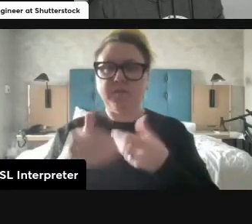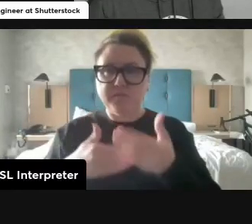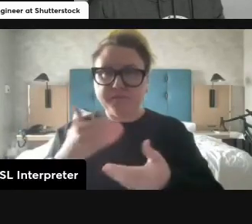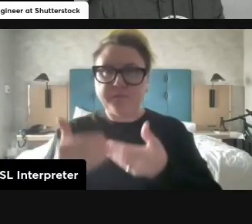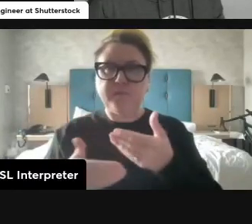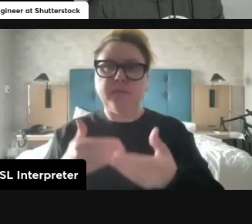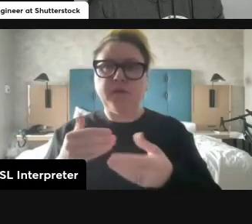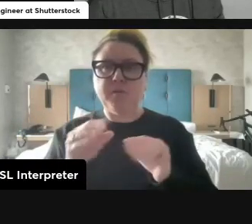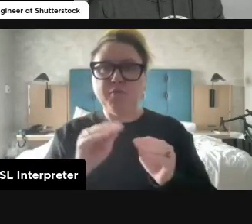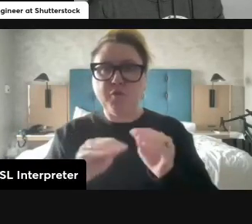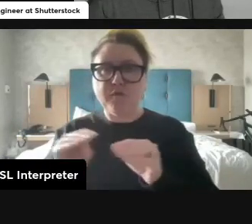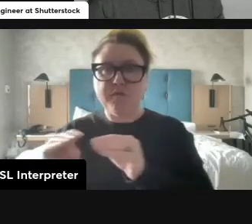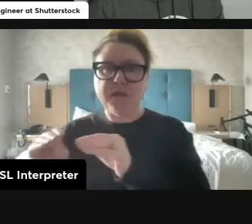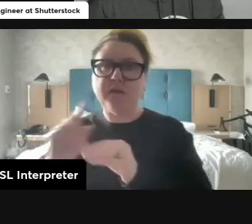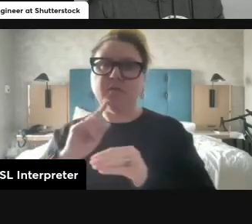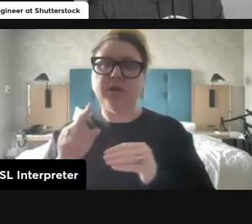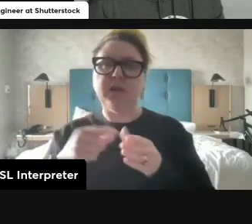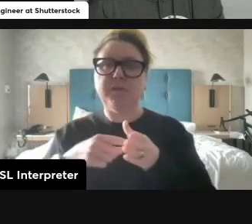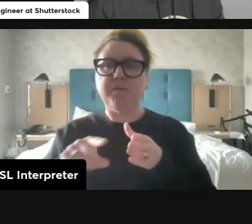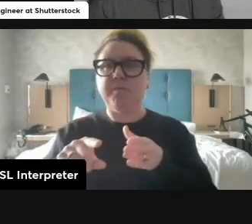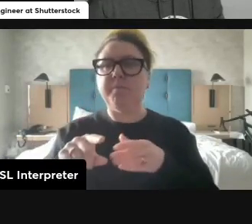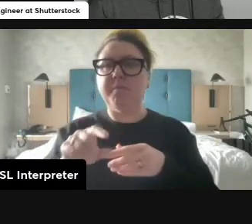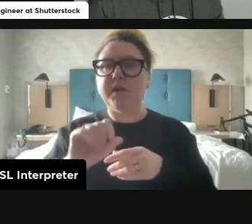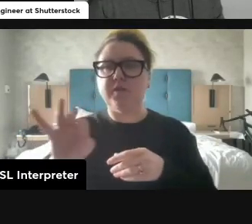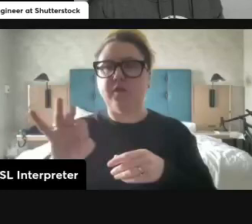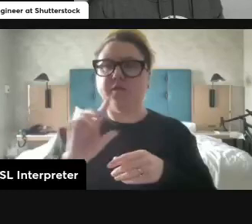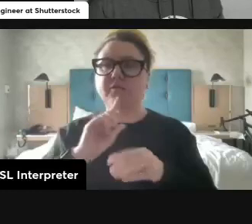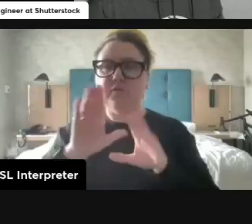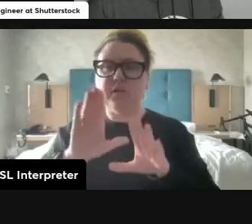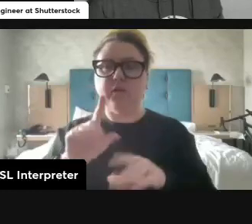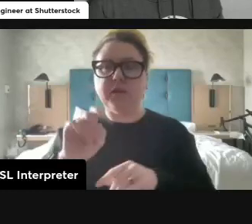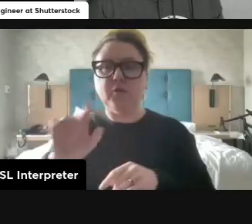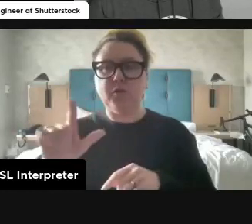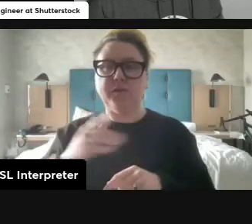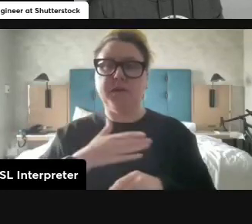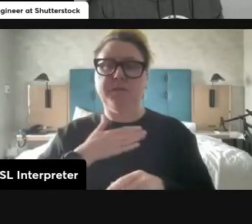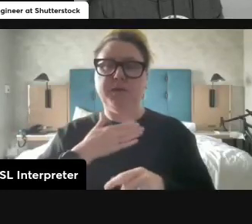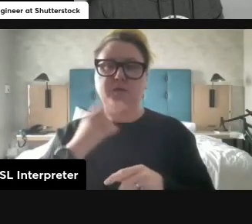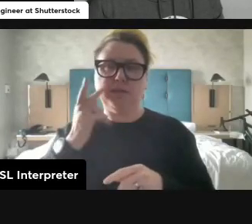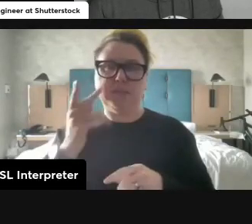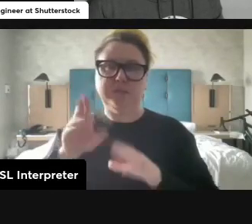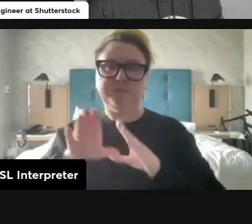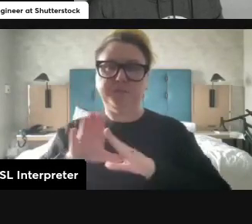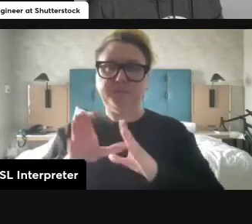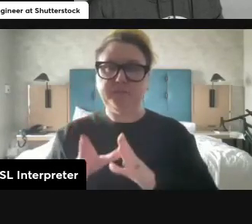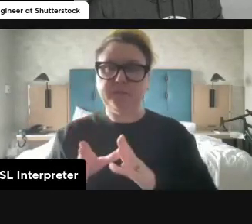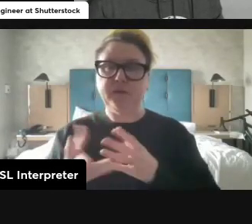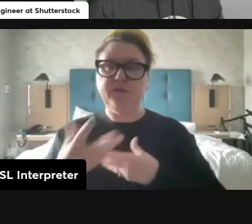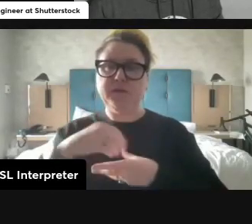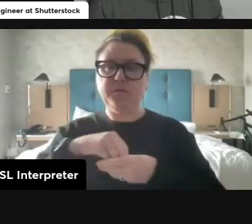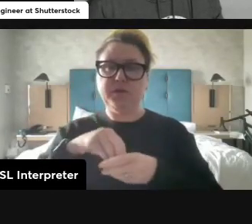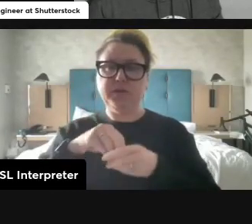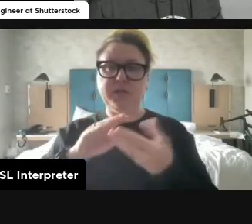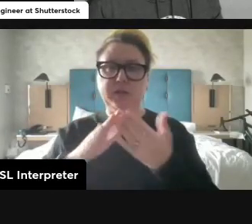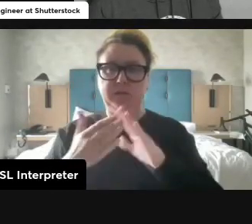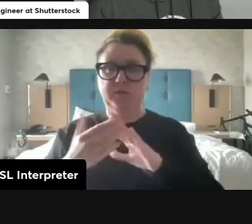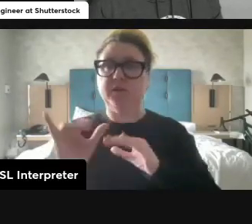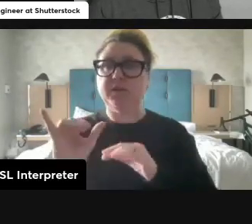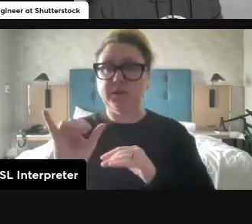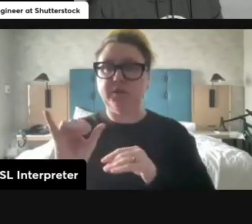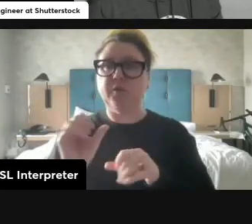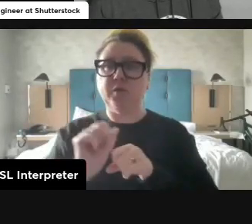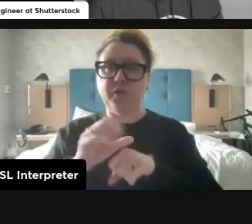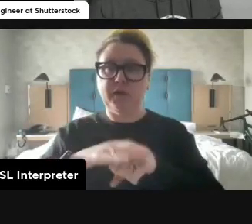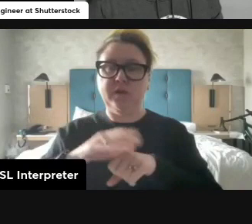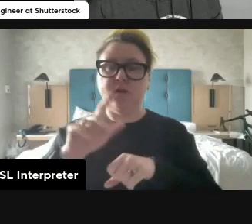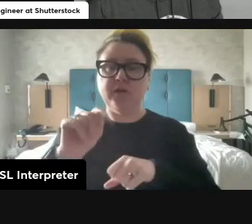off dividends. So it's been a really great tool, and I'm really happy to see developers embracing it and the community start working on